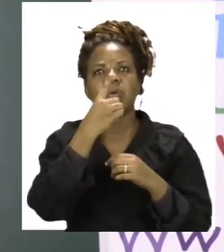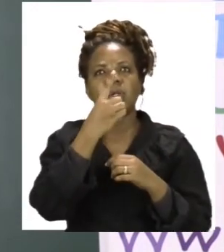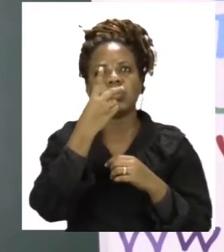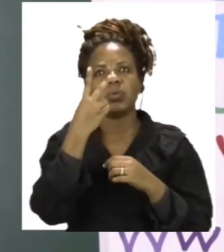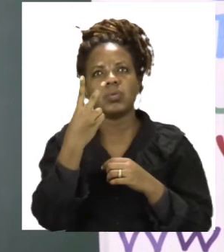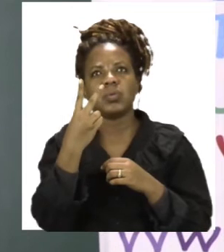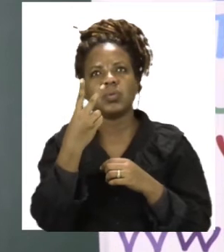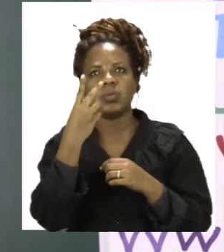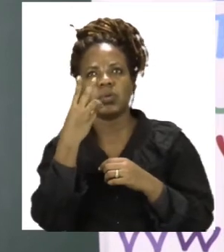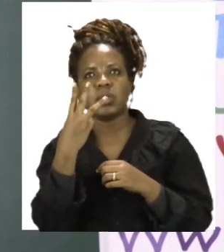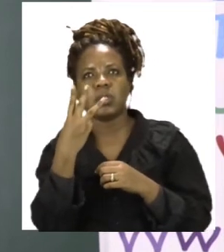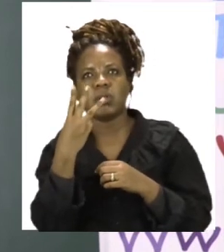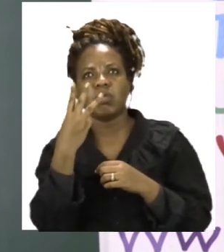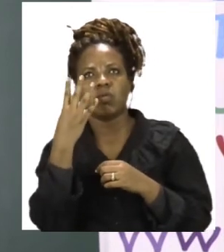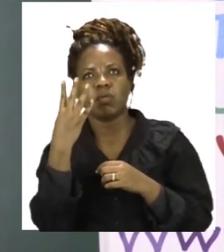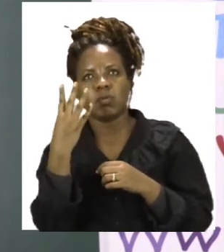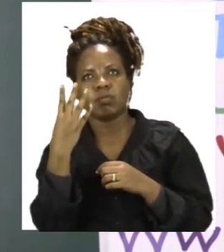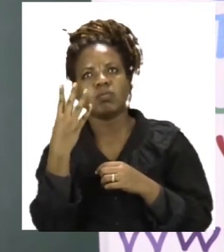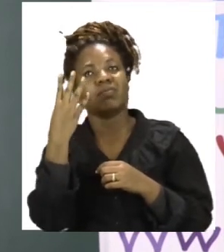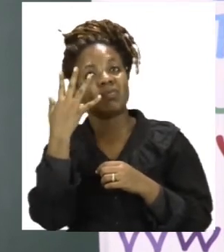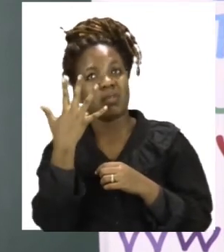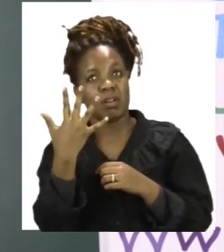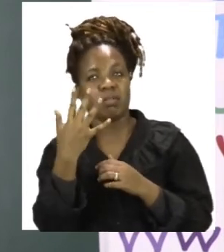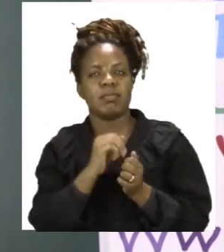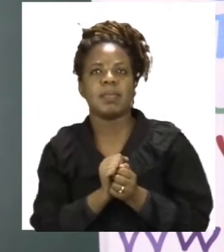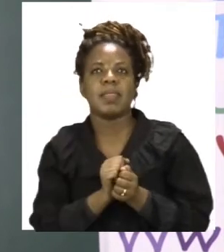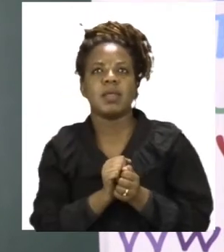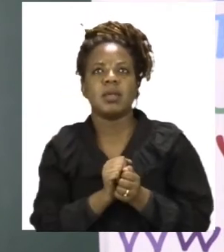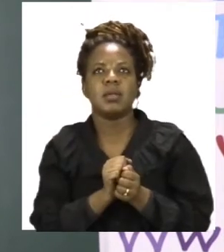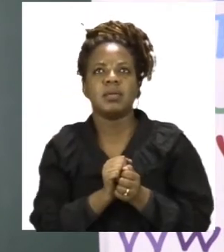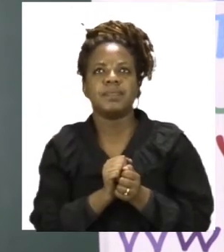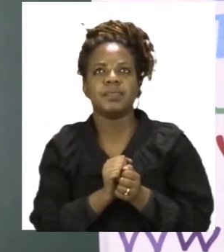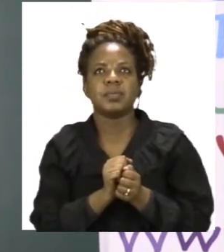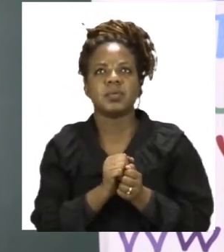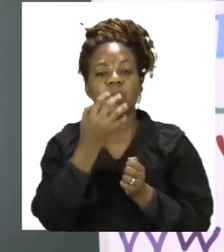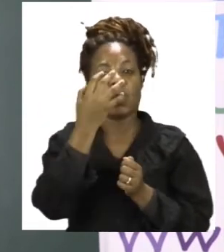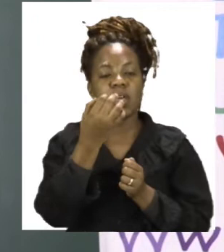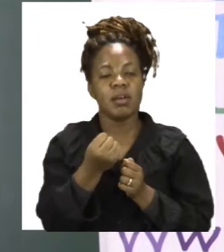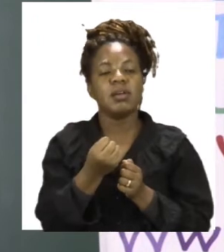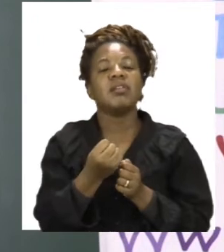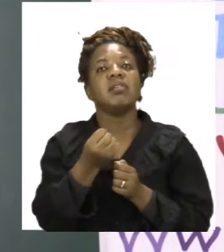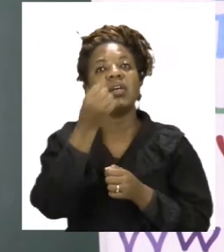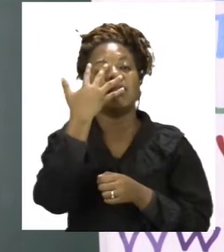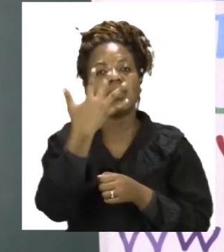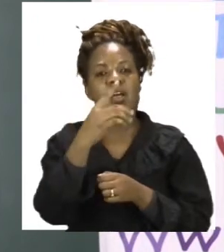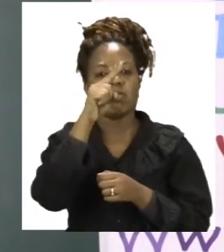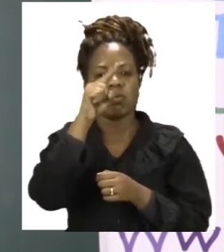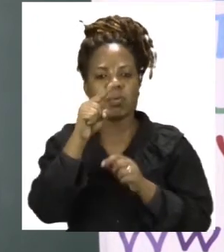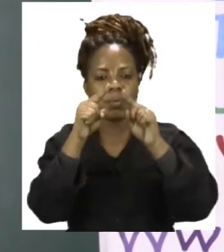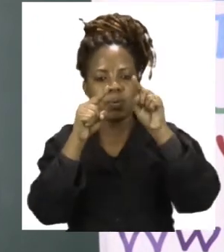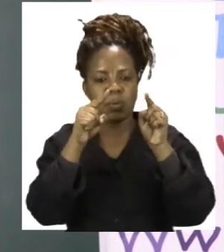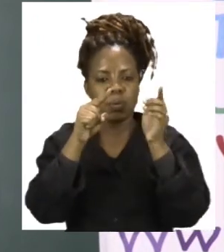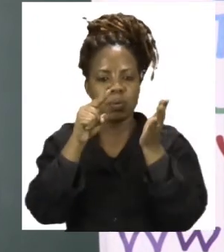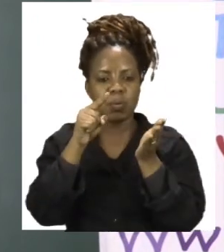2, 3, 4, 5. So that means we have 5 sides. Let's count them again